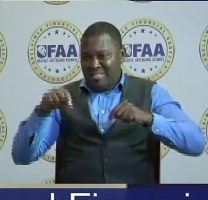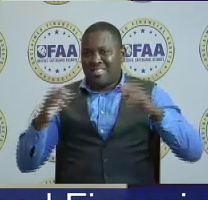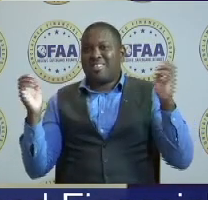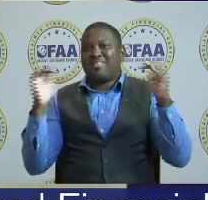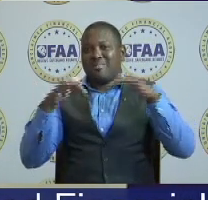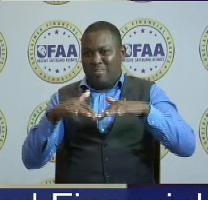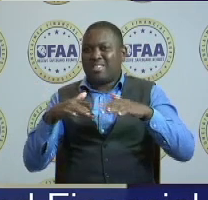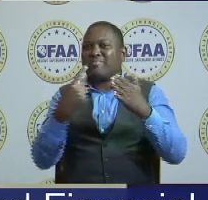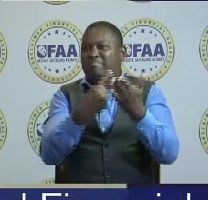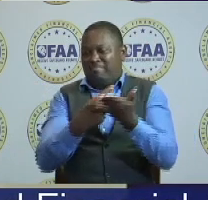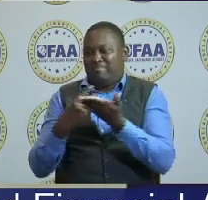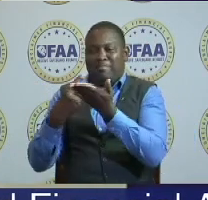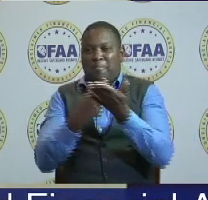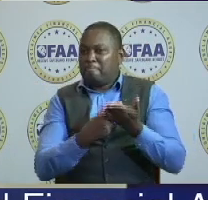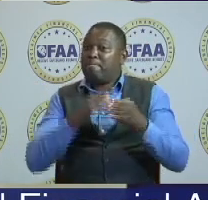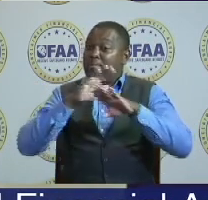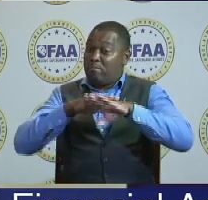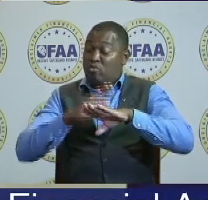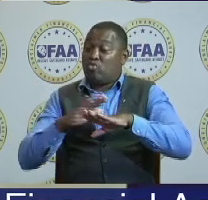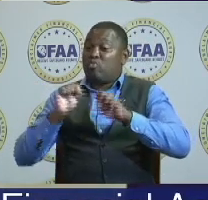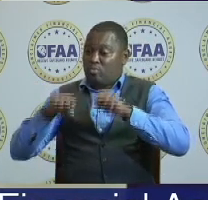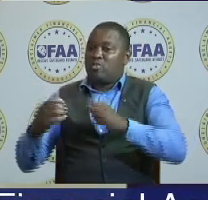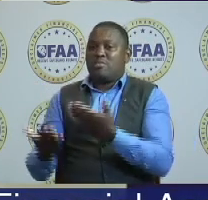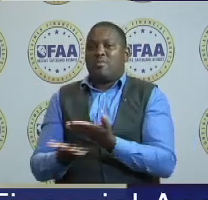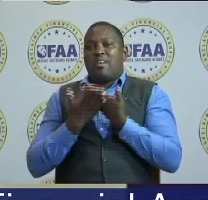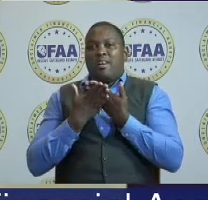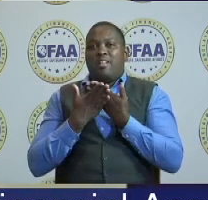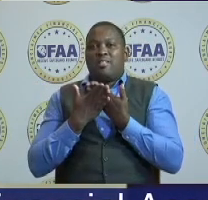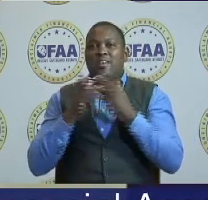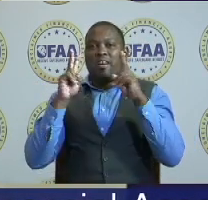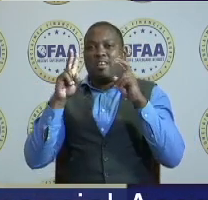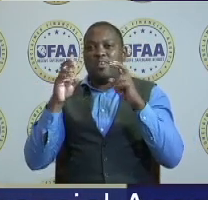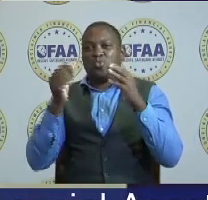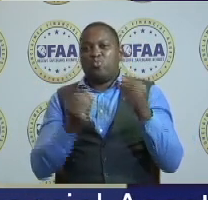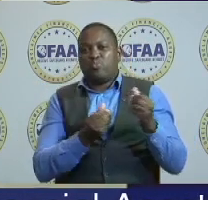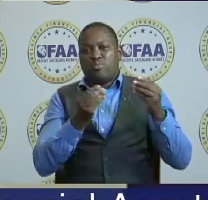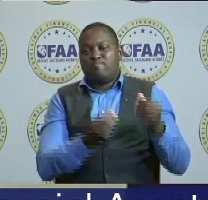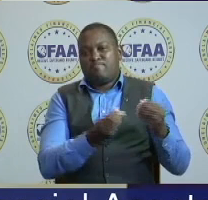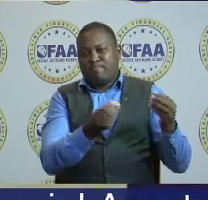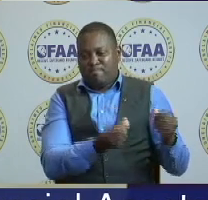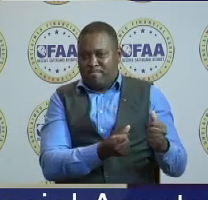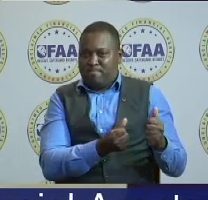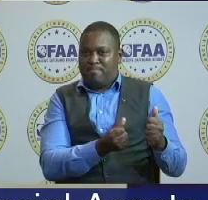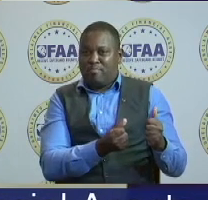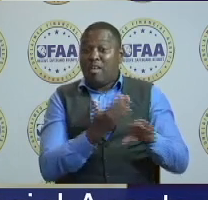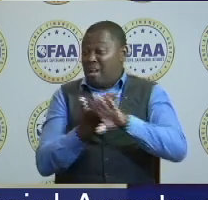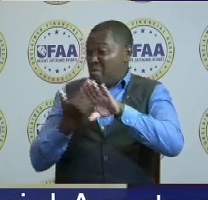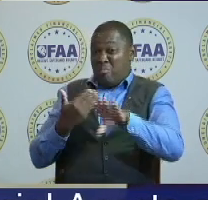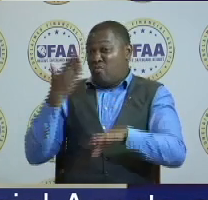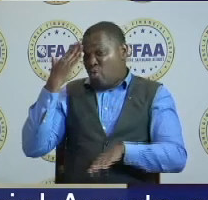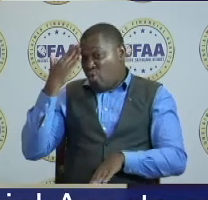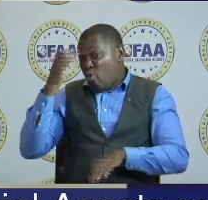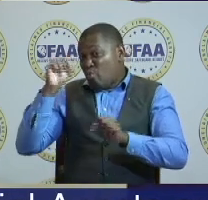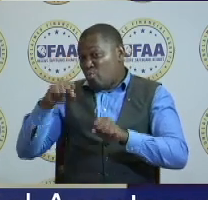consultative as it is, this is the reason why this forum is here, so that we can be able to address issues that maybe never had an opportunity to be answered or even to